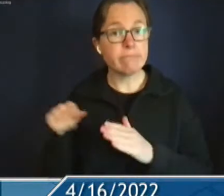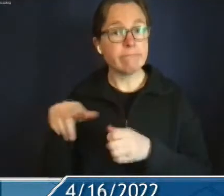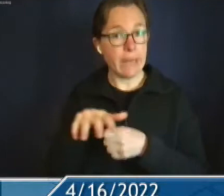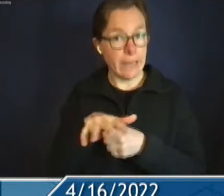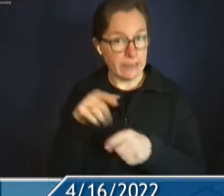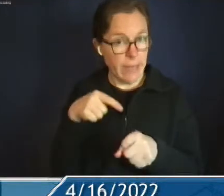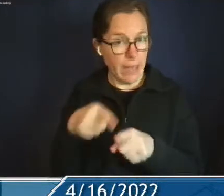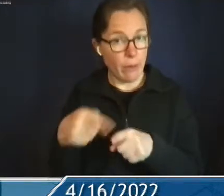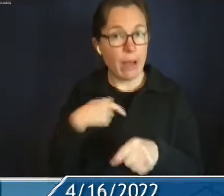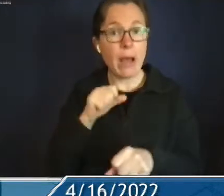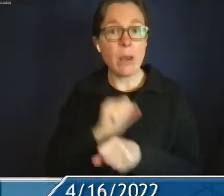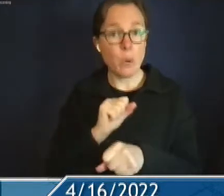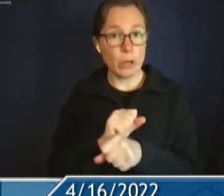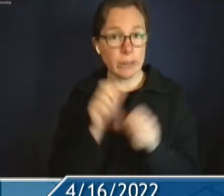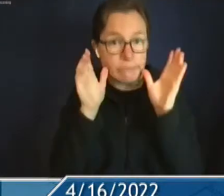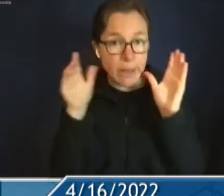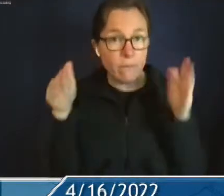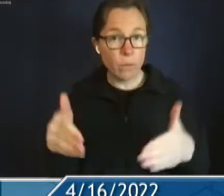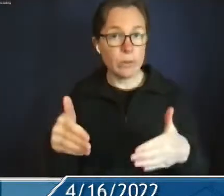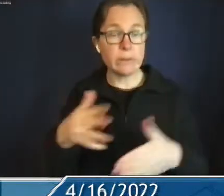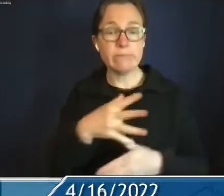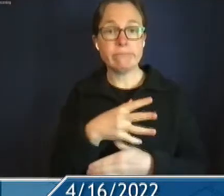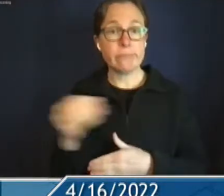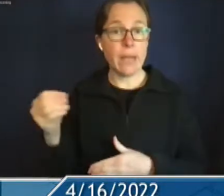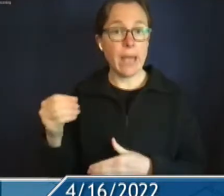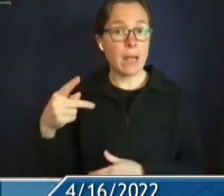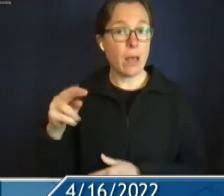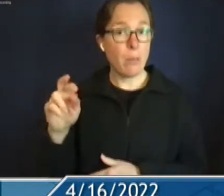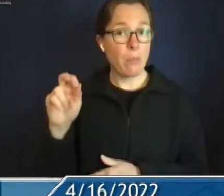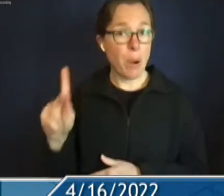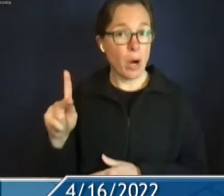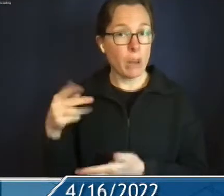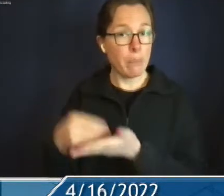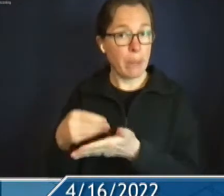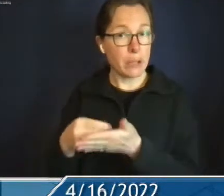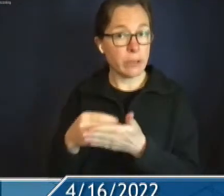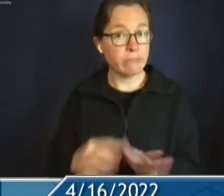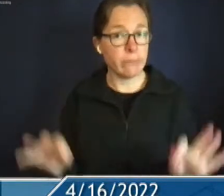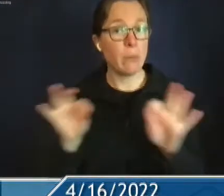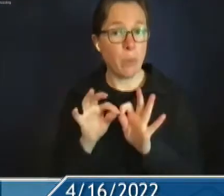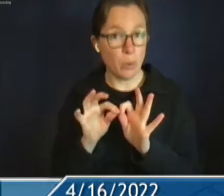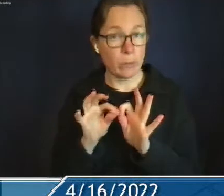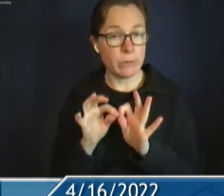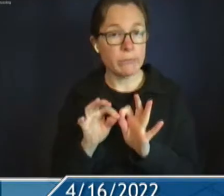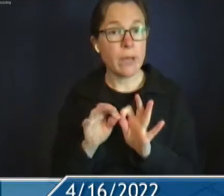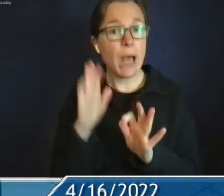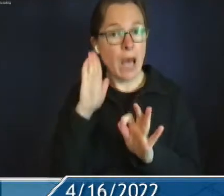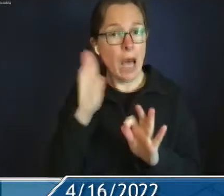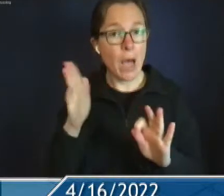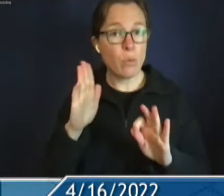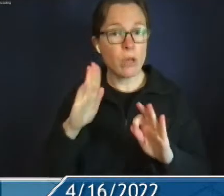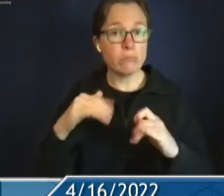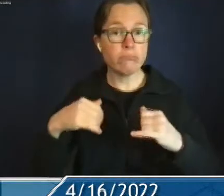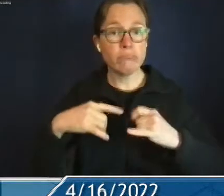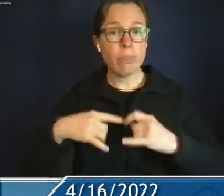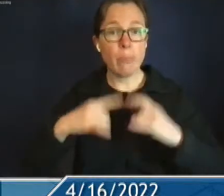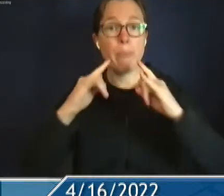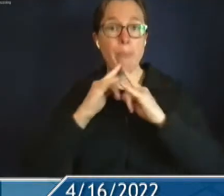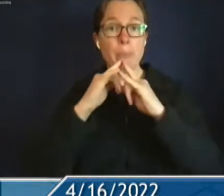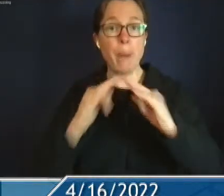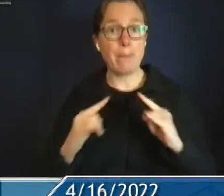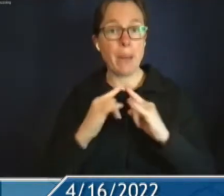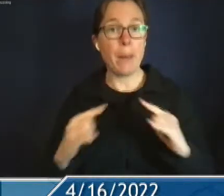working with, and also the park budget is very important. I plan on doing pop-ups in parks, so that budget needs to